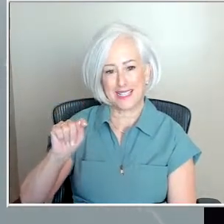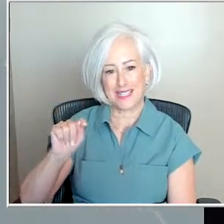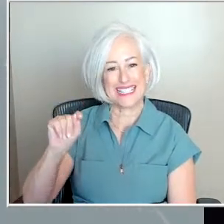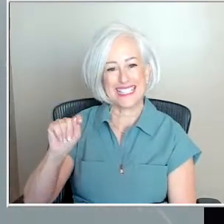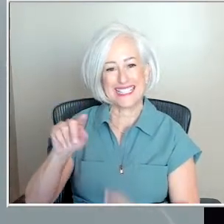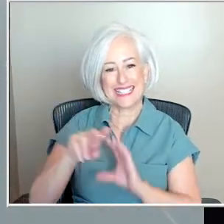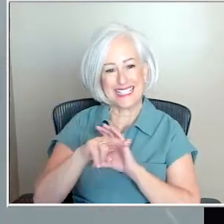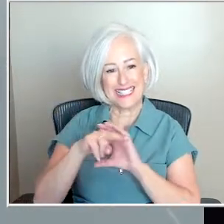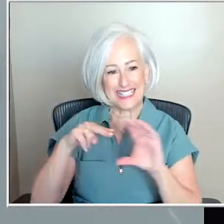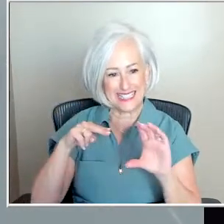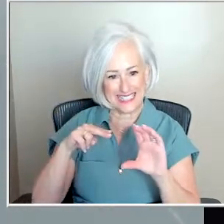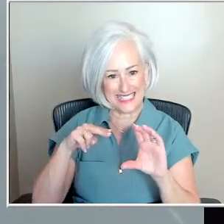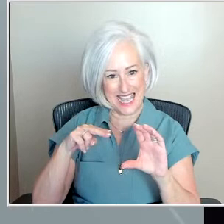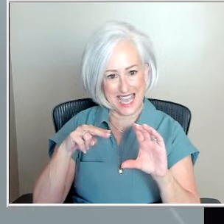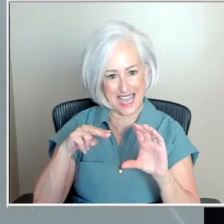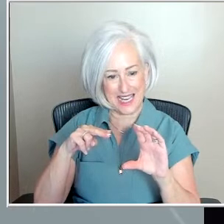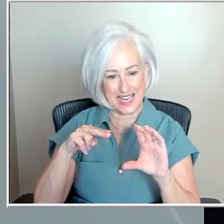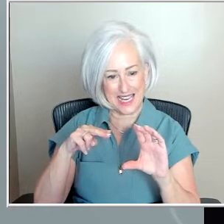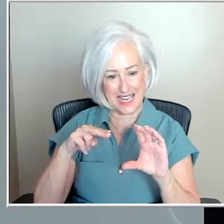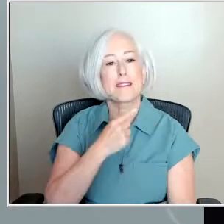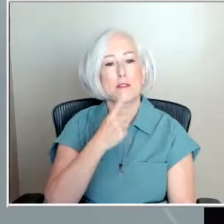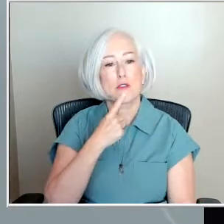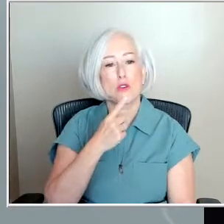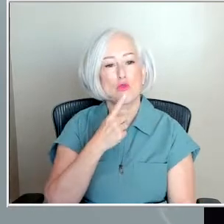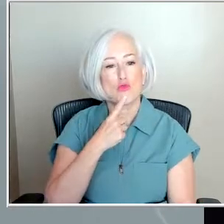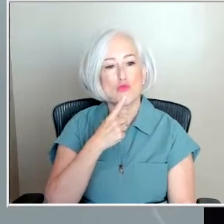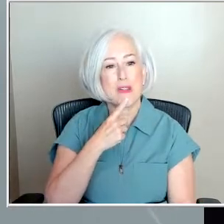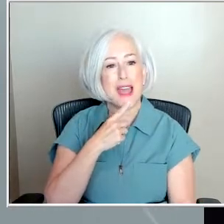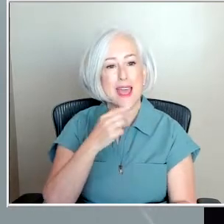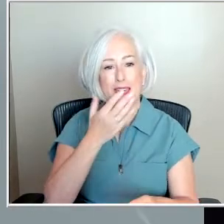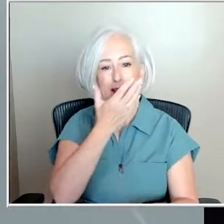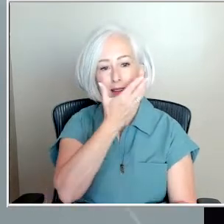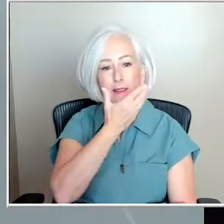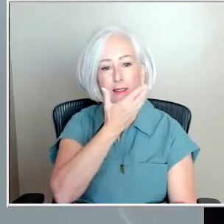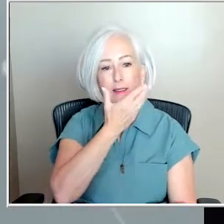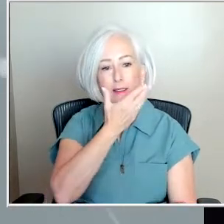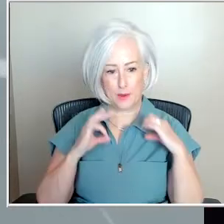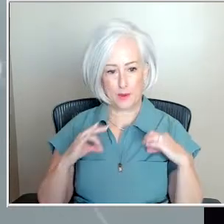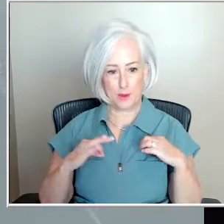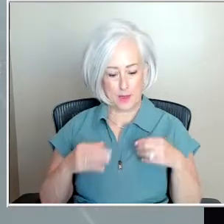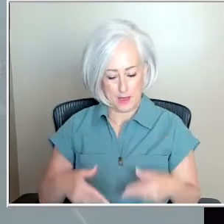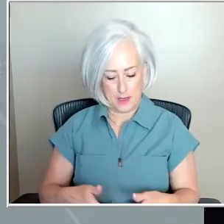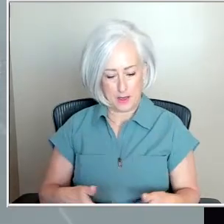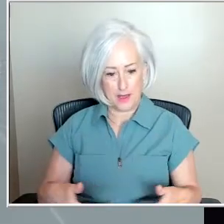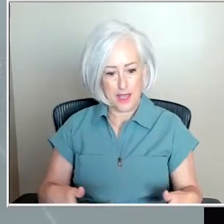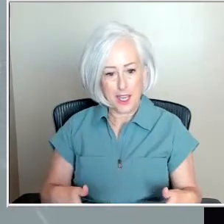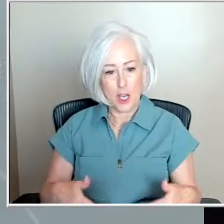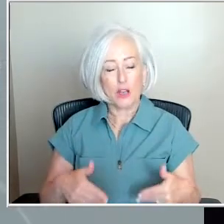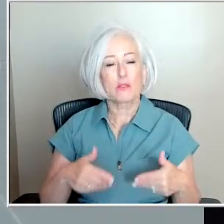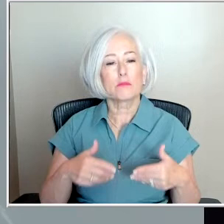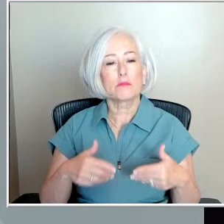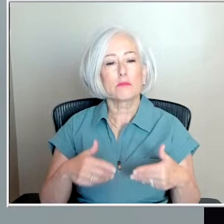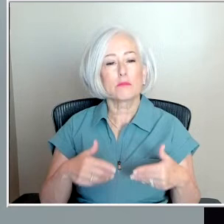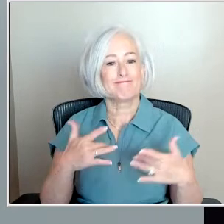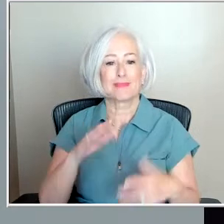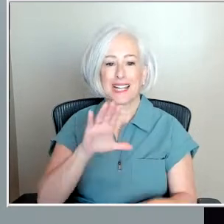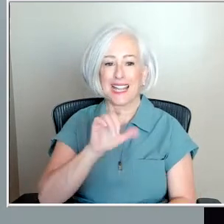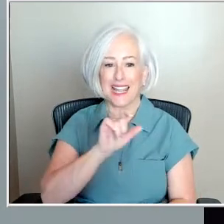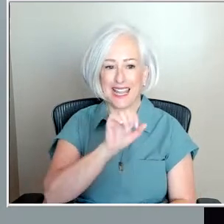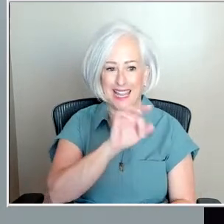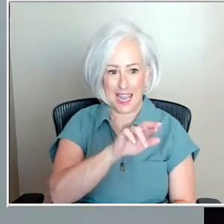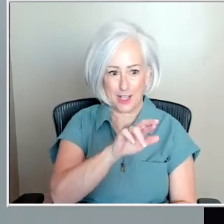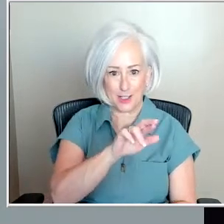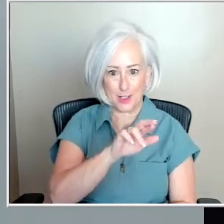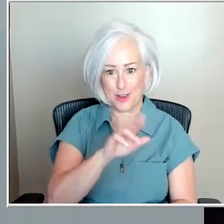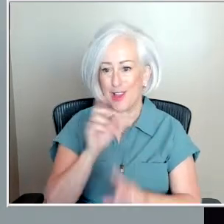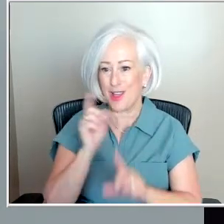red the tissue is the more likely it's cancer. And at the end of the day, we want no red on the scan. So